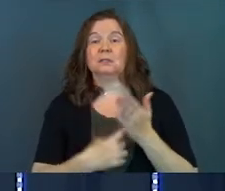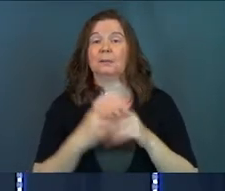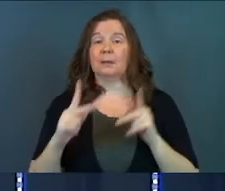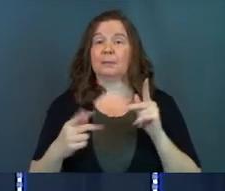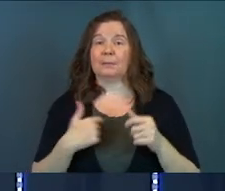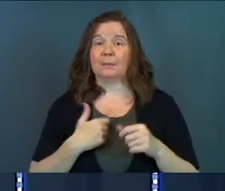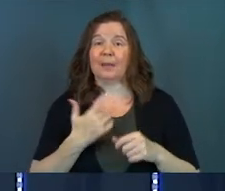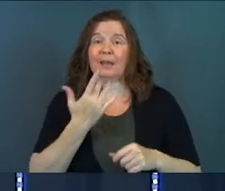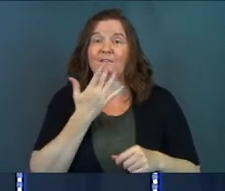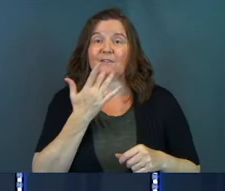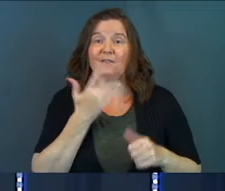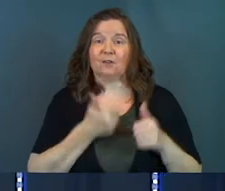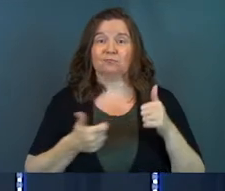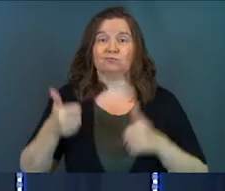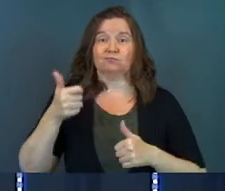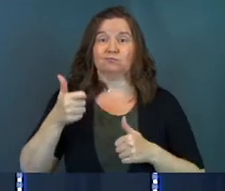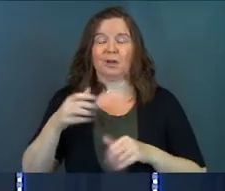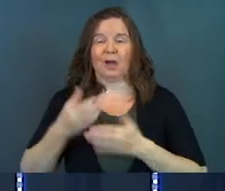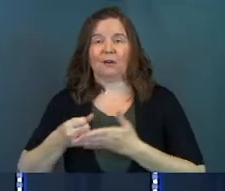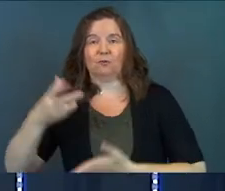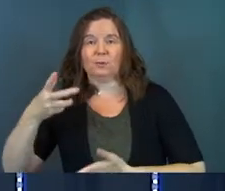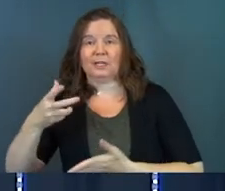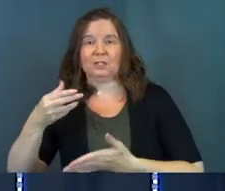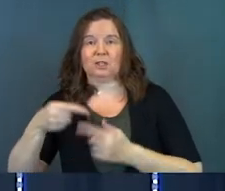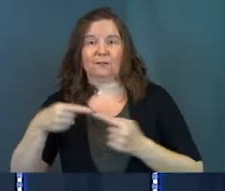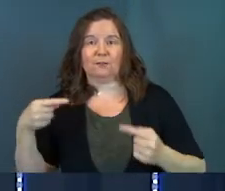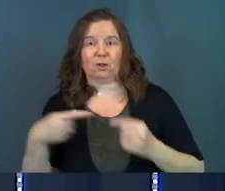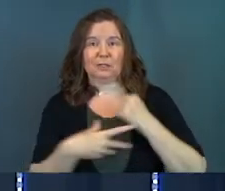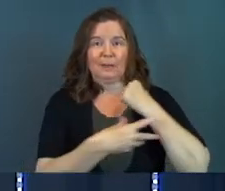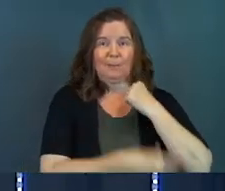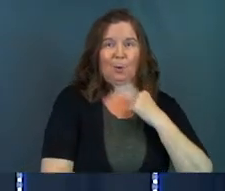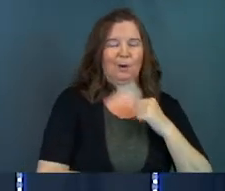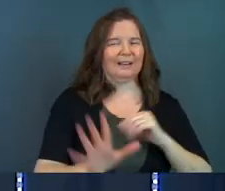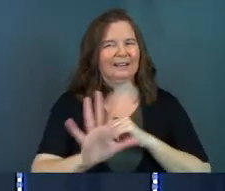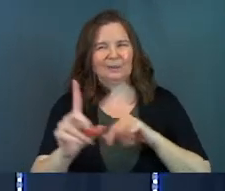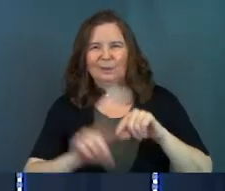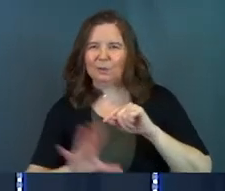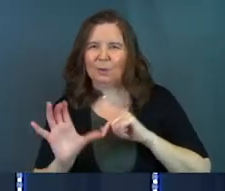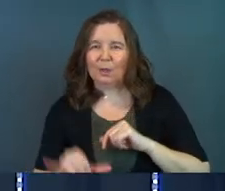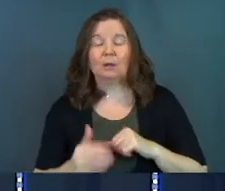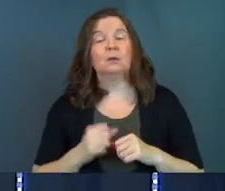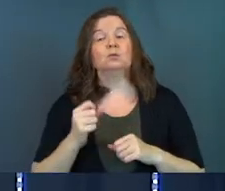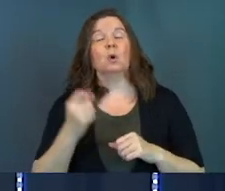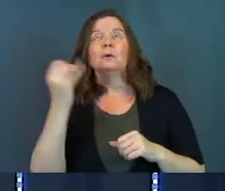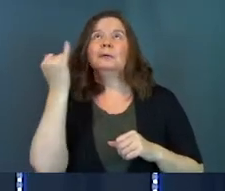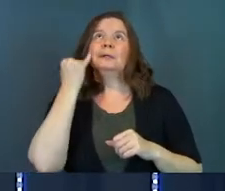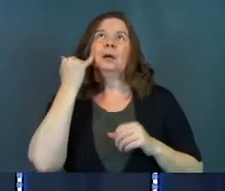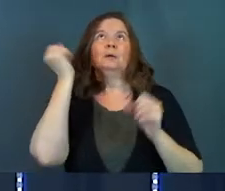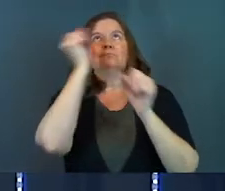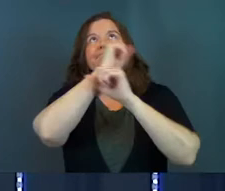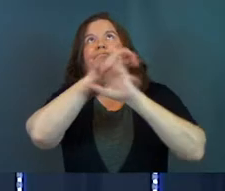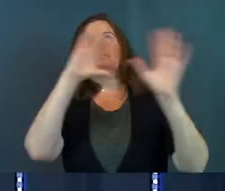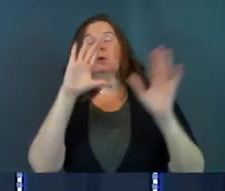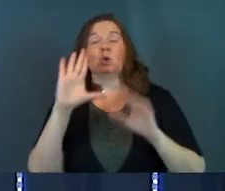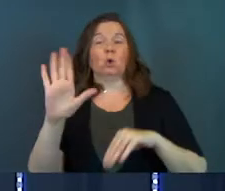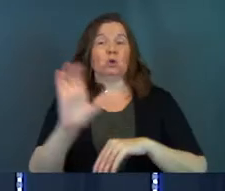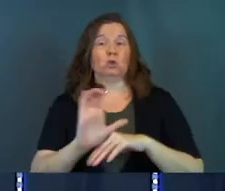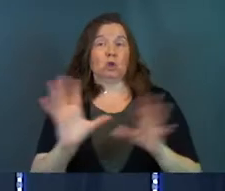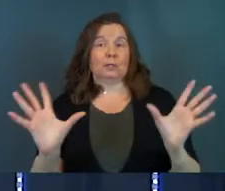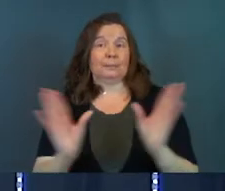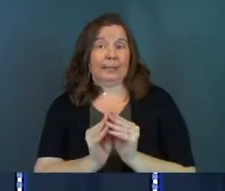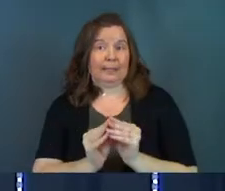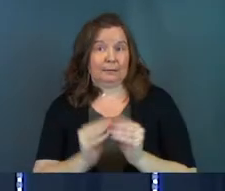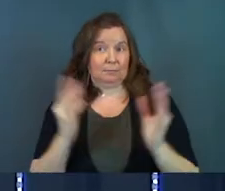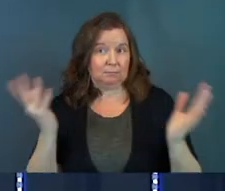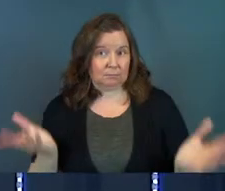Sometimes people make favorites of rich versus poor, and you can't do that. He says, so imagine you're in a church